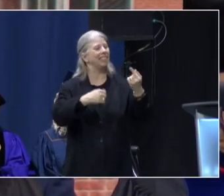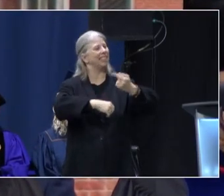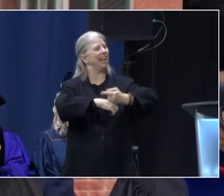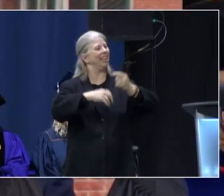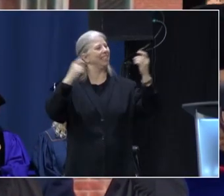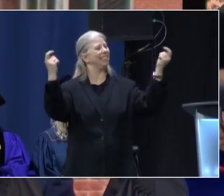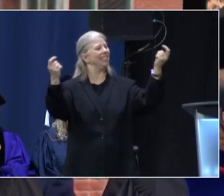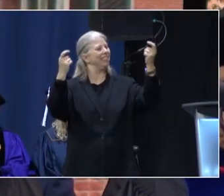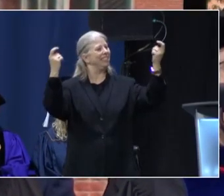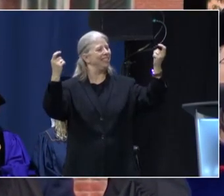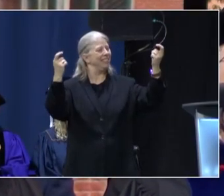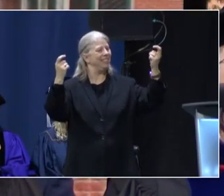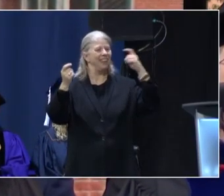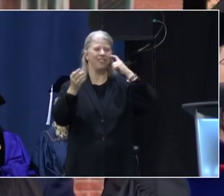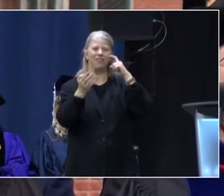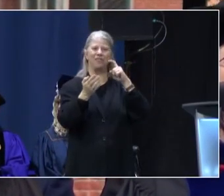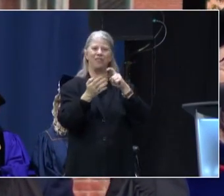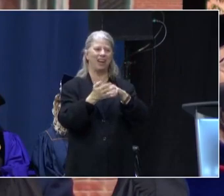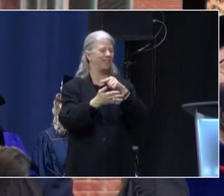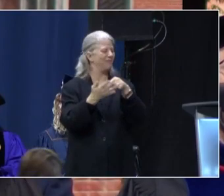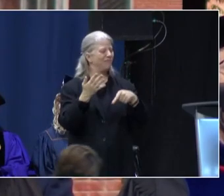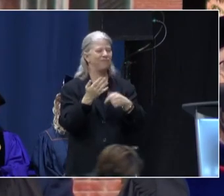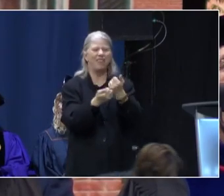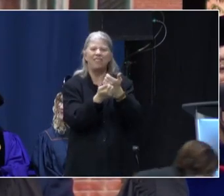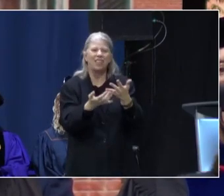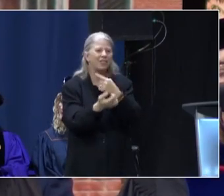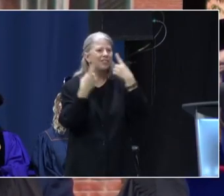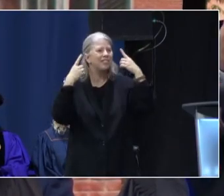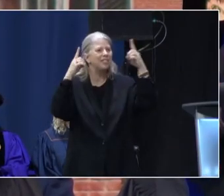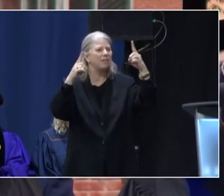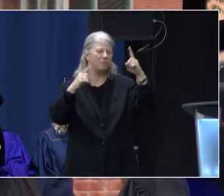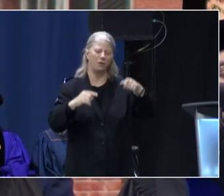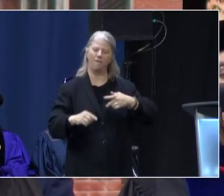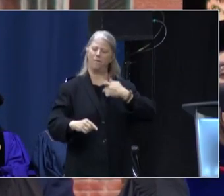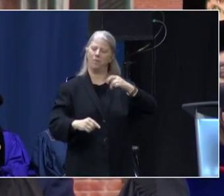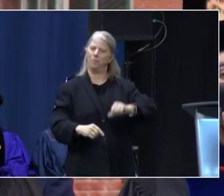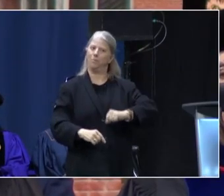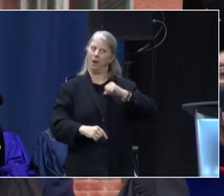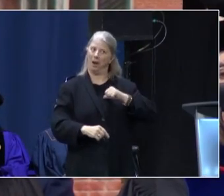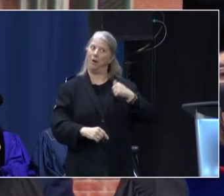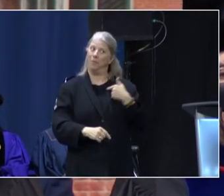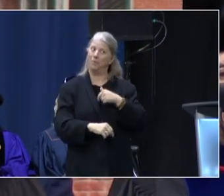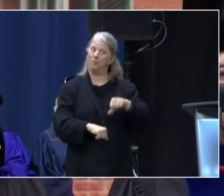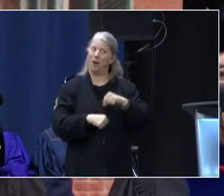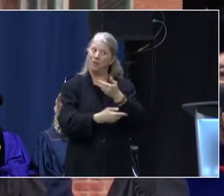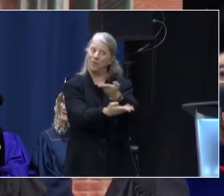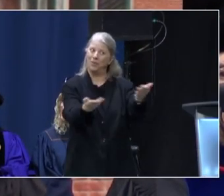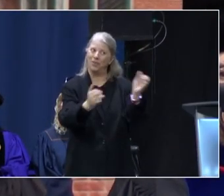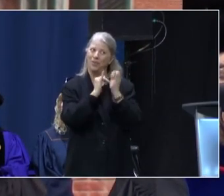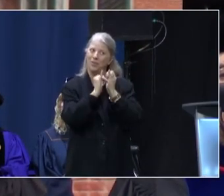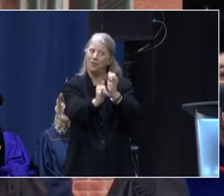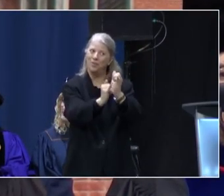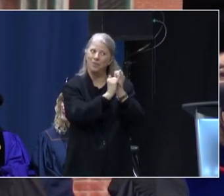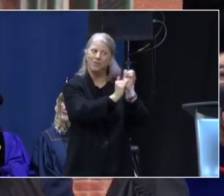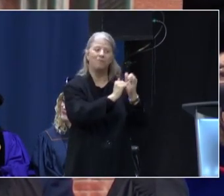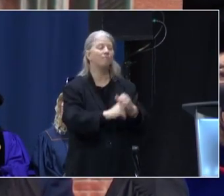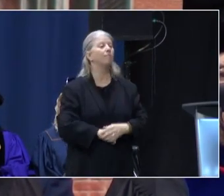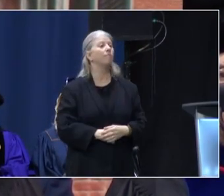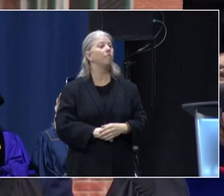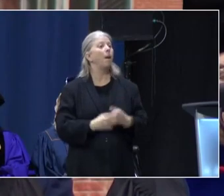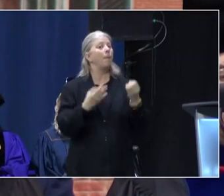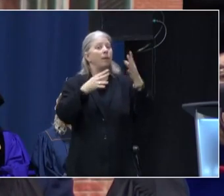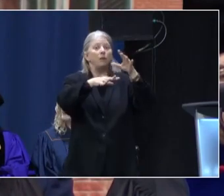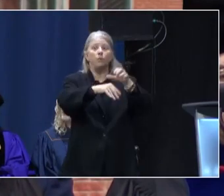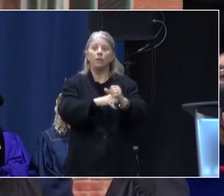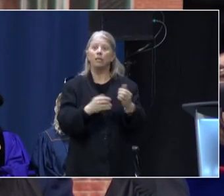celebration, a day of recognition of all that you've achieved, and you should be proud of yourself as much as we are proud of you. Among the many